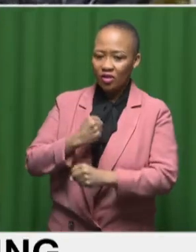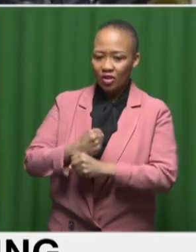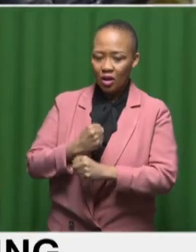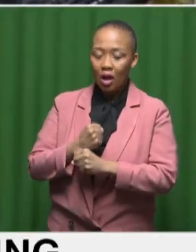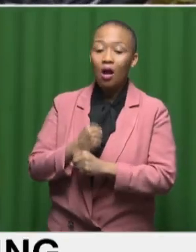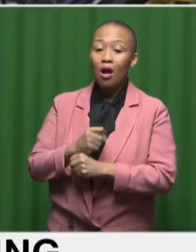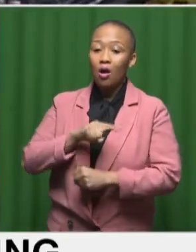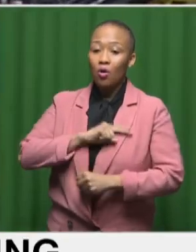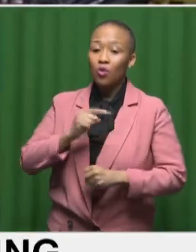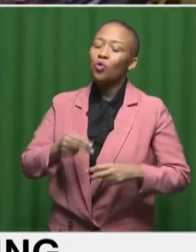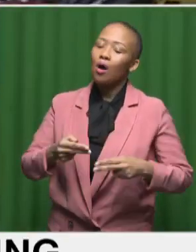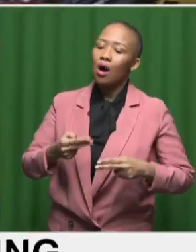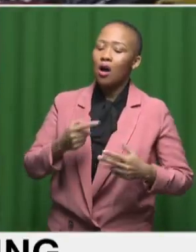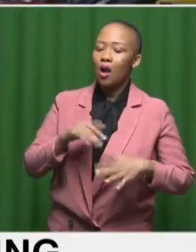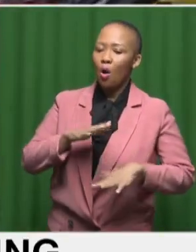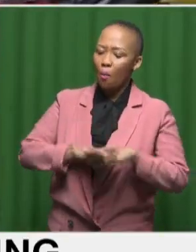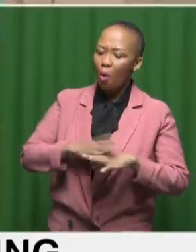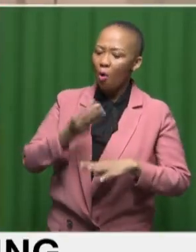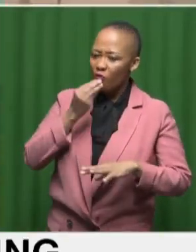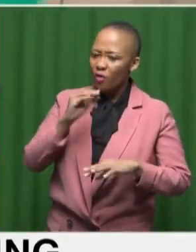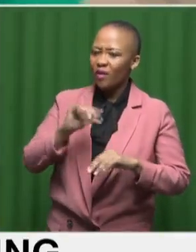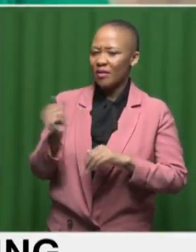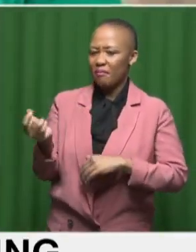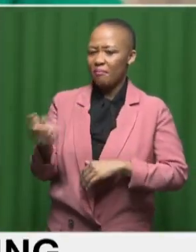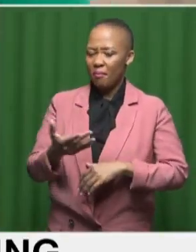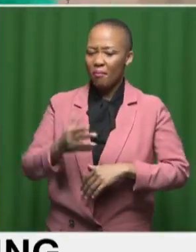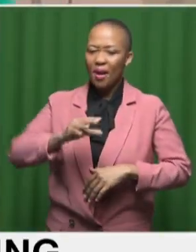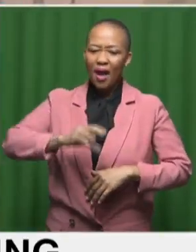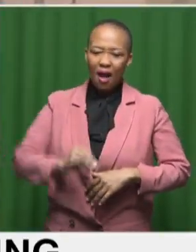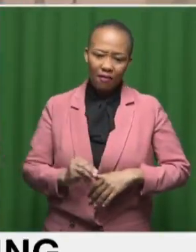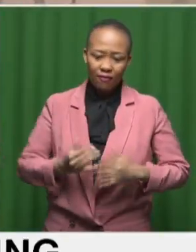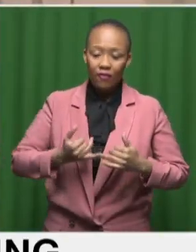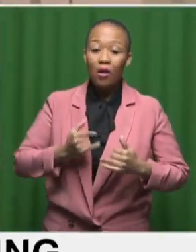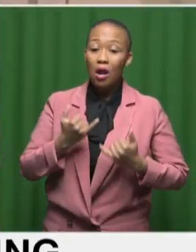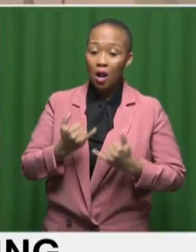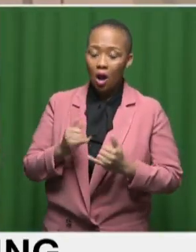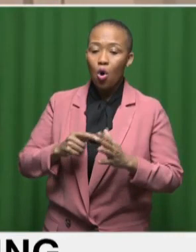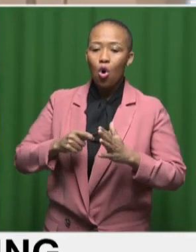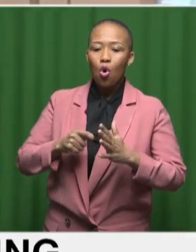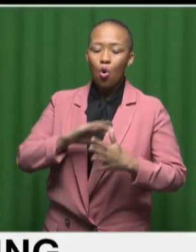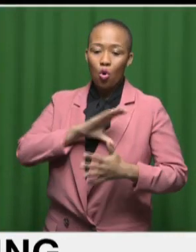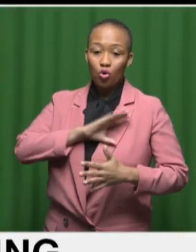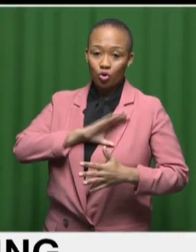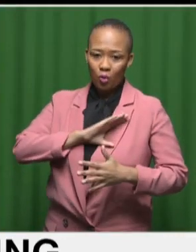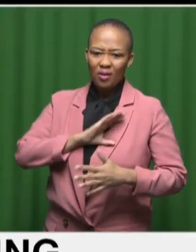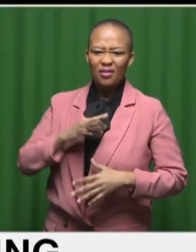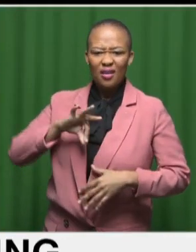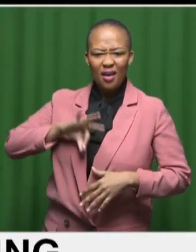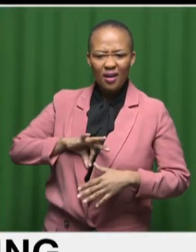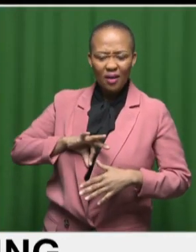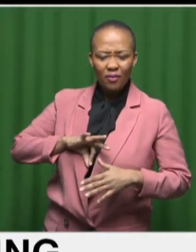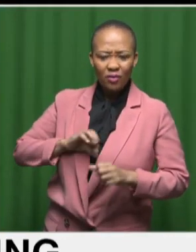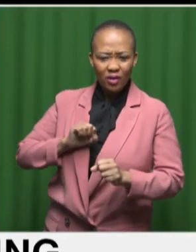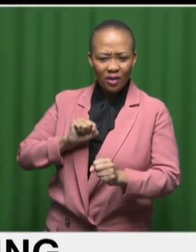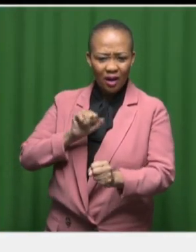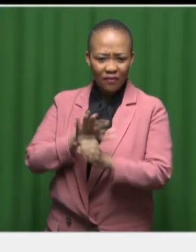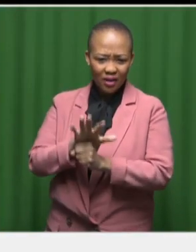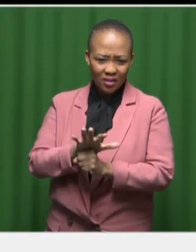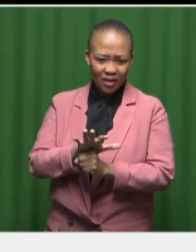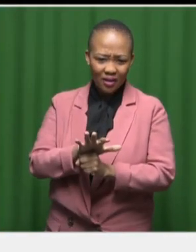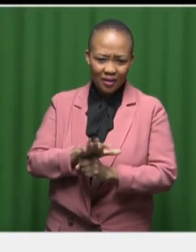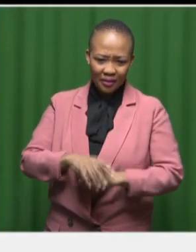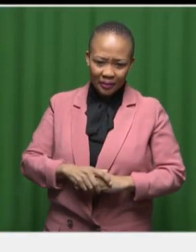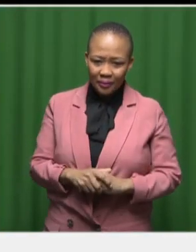accompanied by rising cost of living, continue to wipe out consumers' disposable income. 8 of the 10